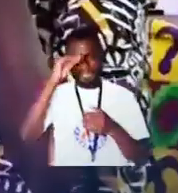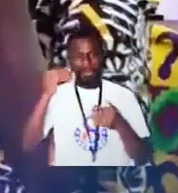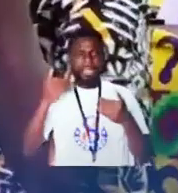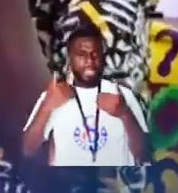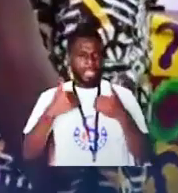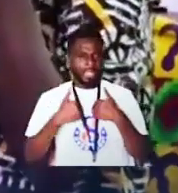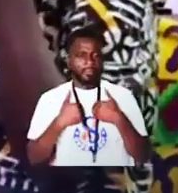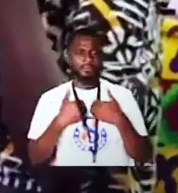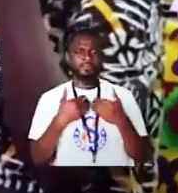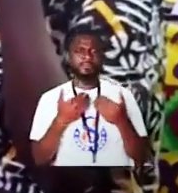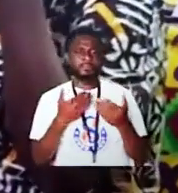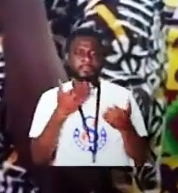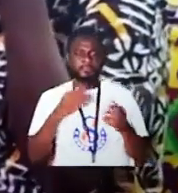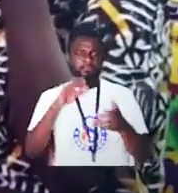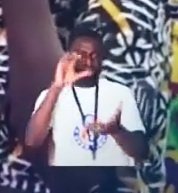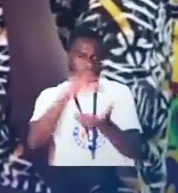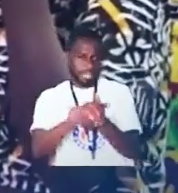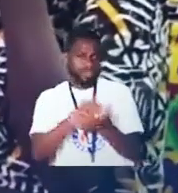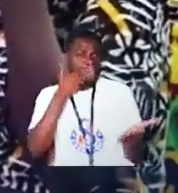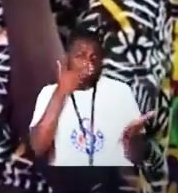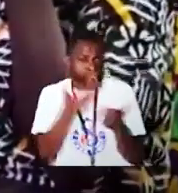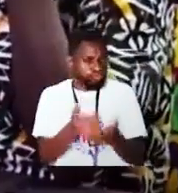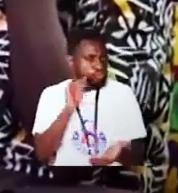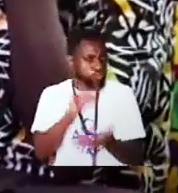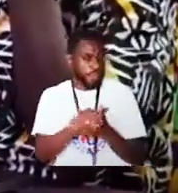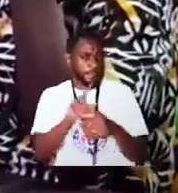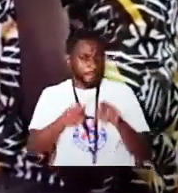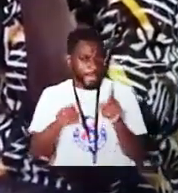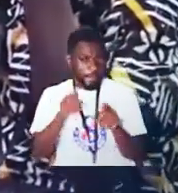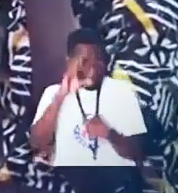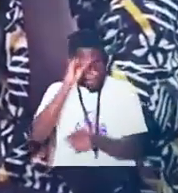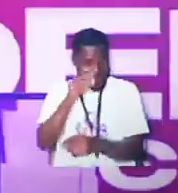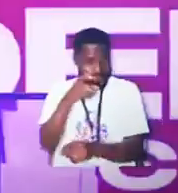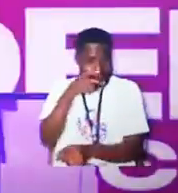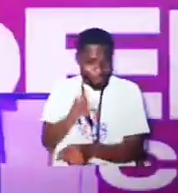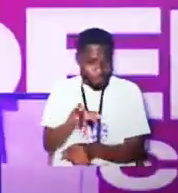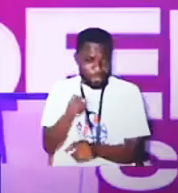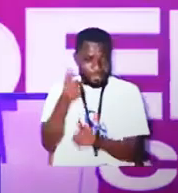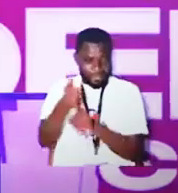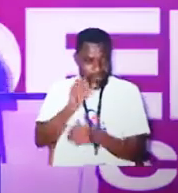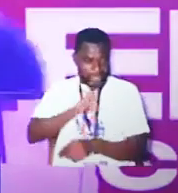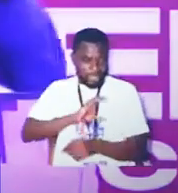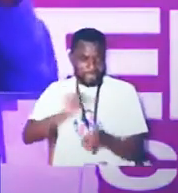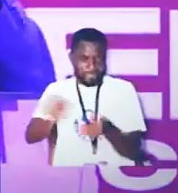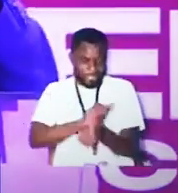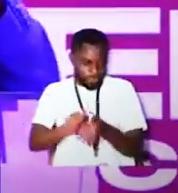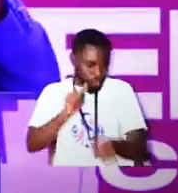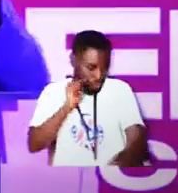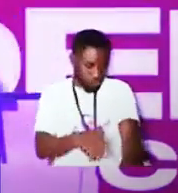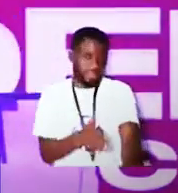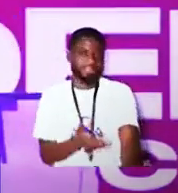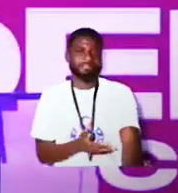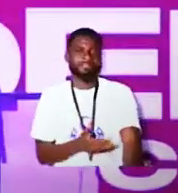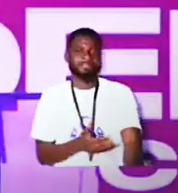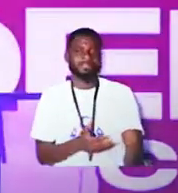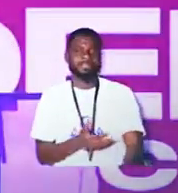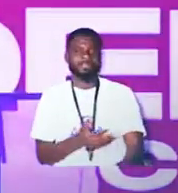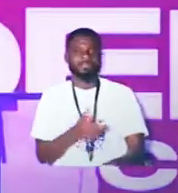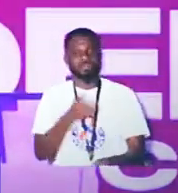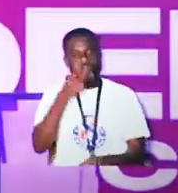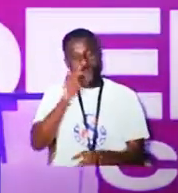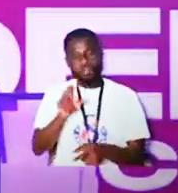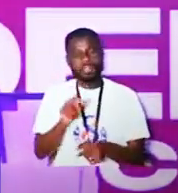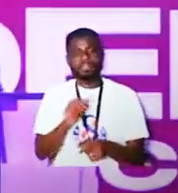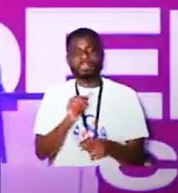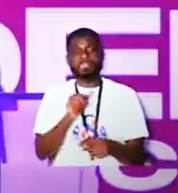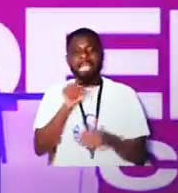are corrupting the women. They are spoiling them because of their character. So corruption is broader than just exchange